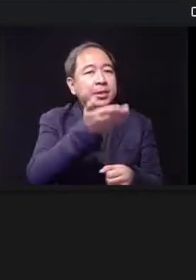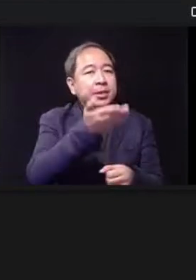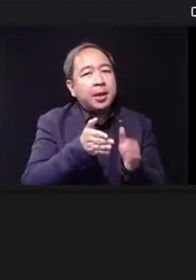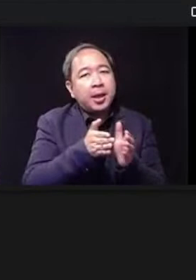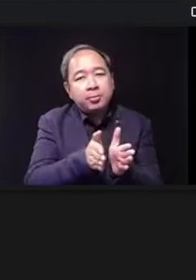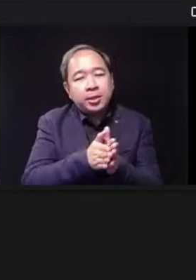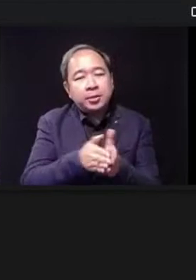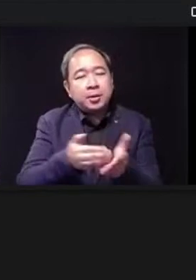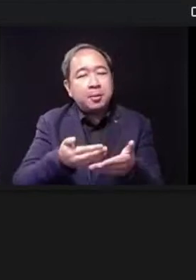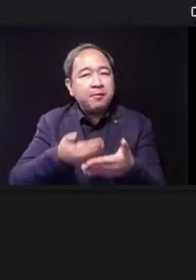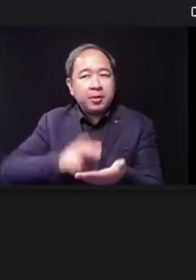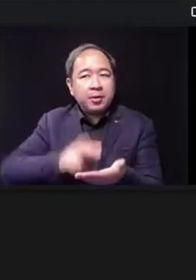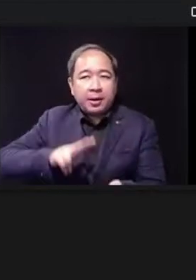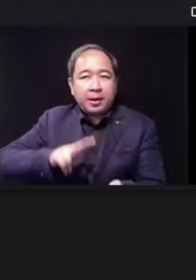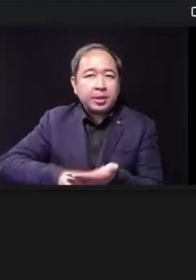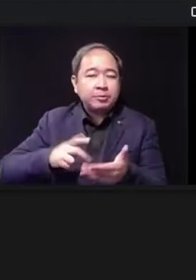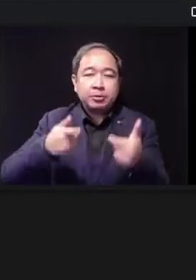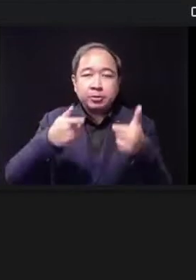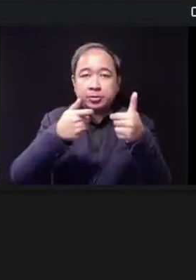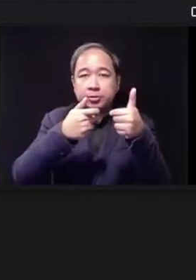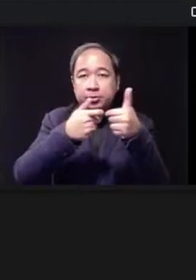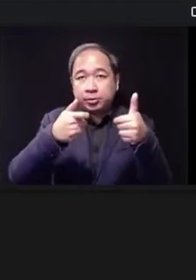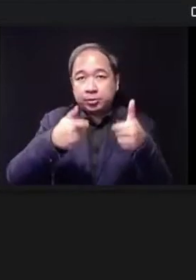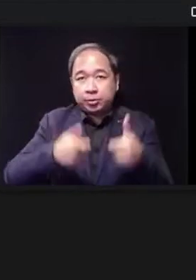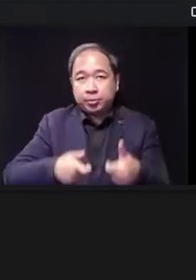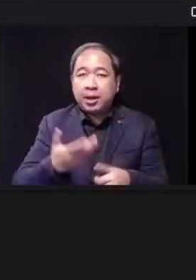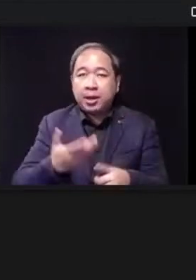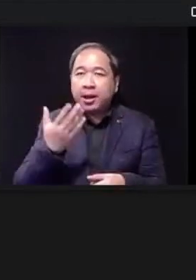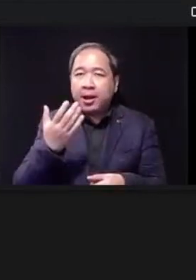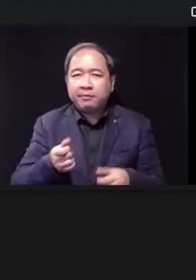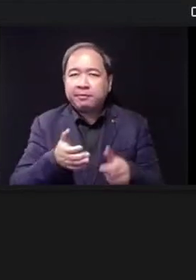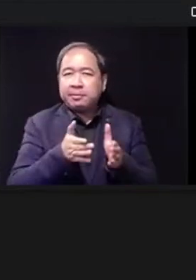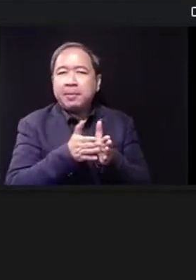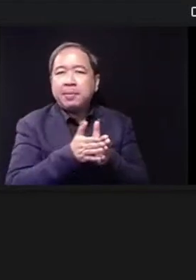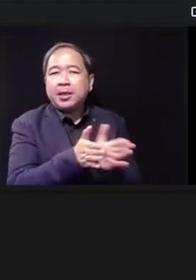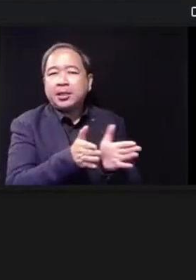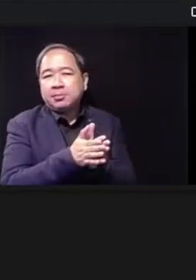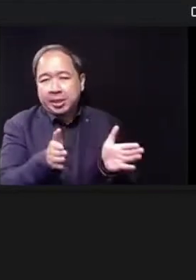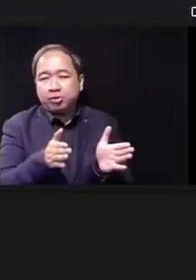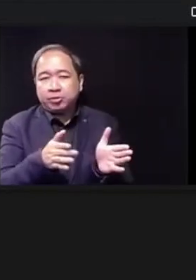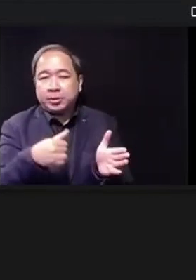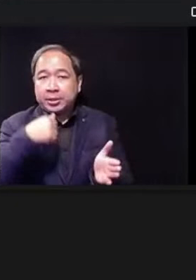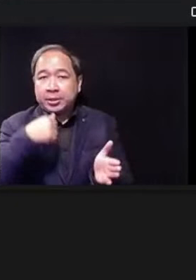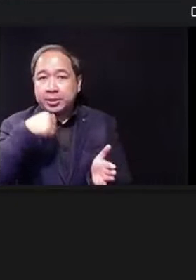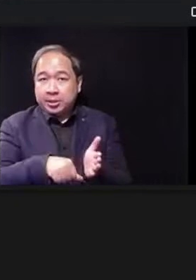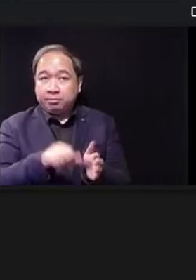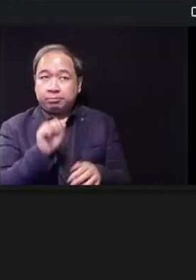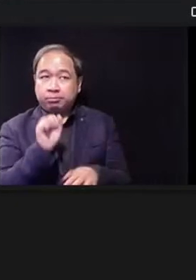the adoption of the report. We have an explanation of position that is going to be presented. Thank you.